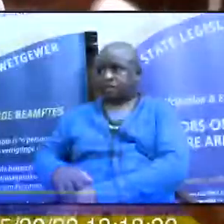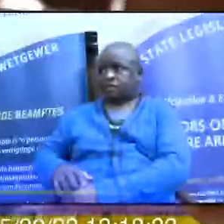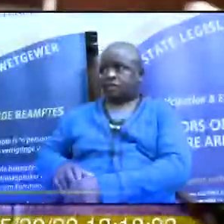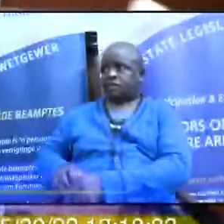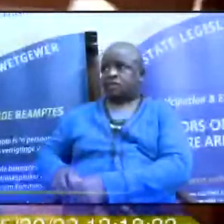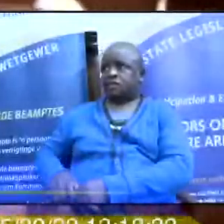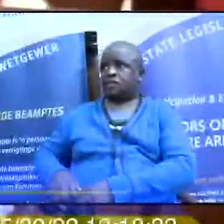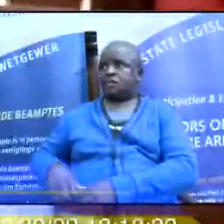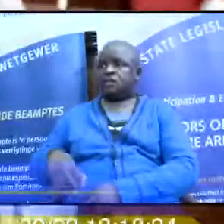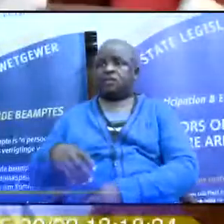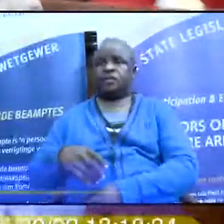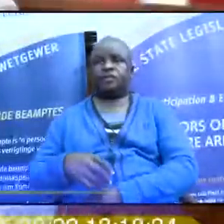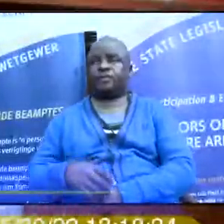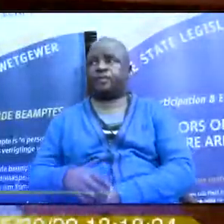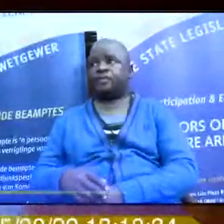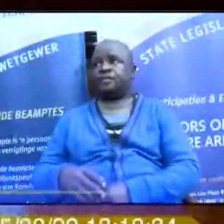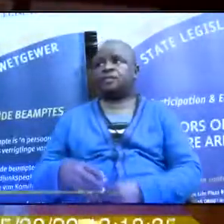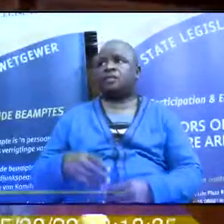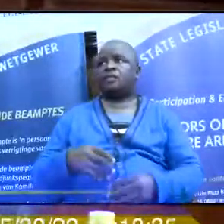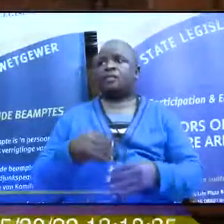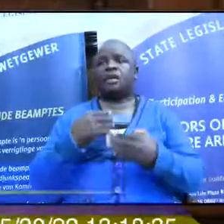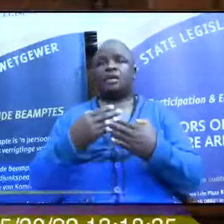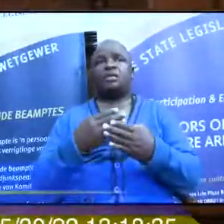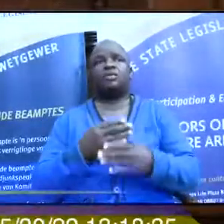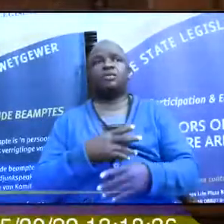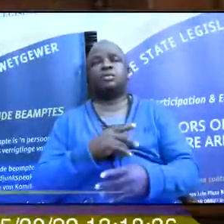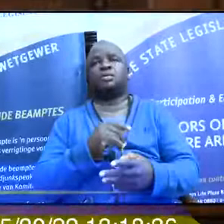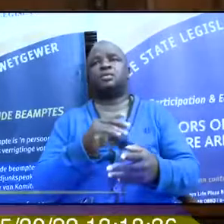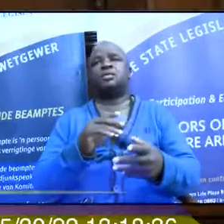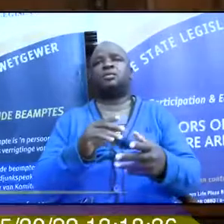thank you very much the fourth one